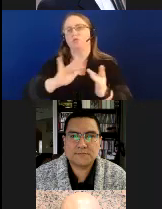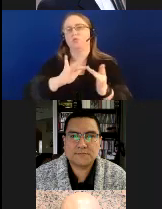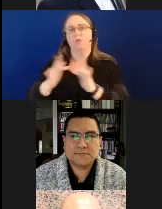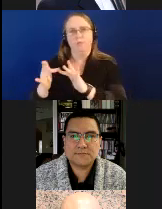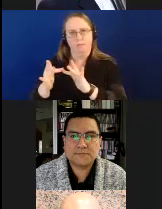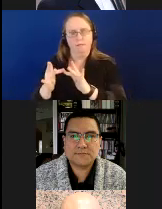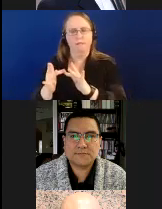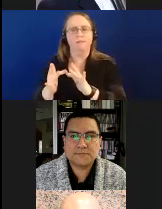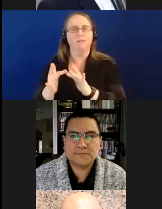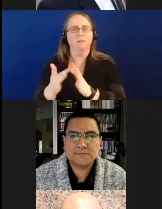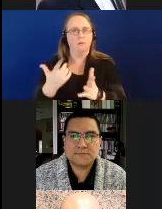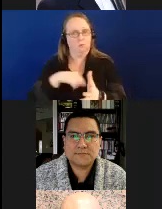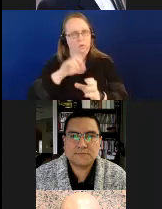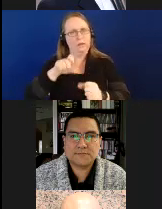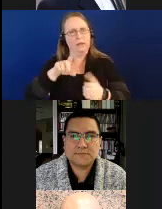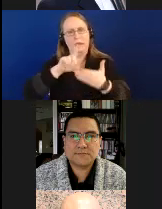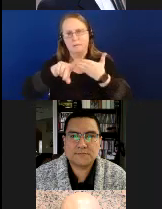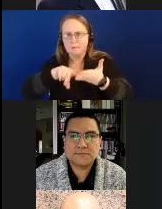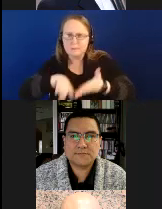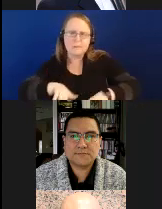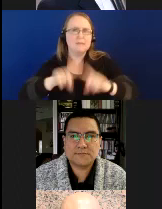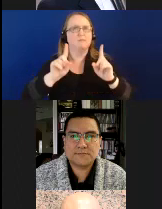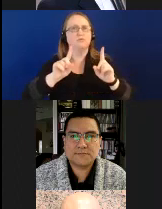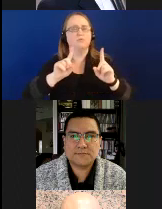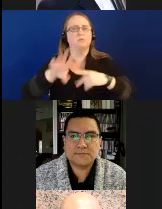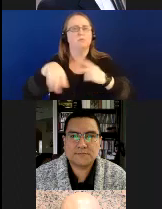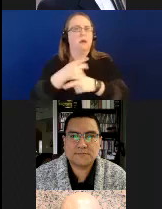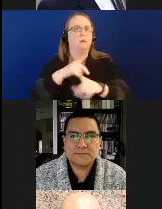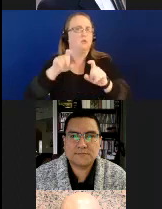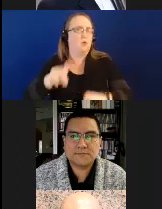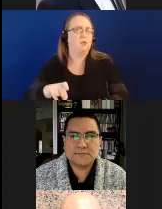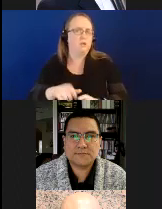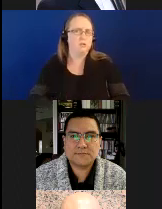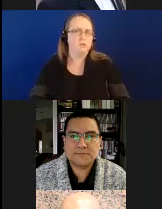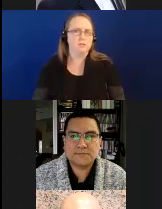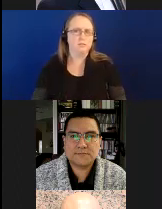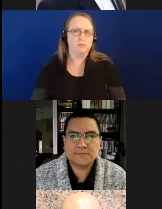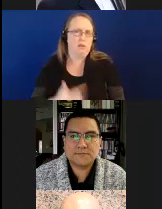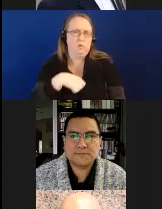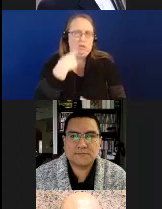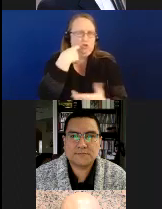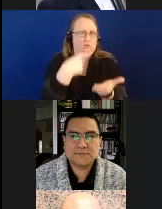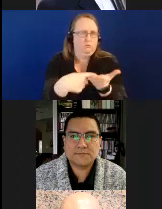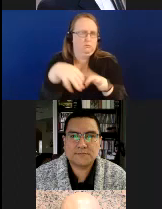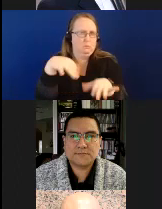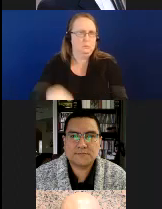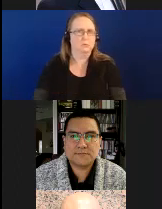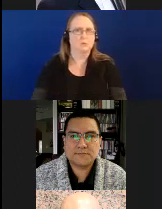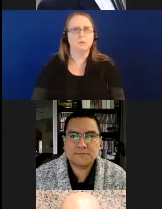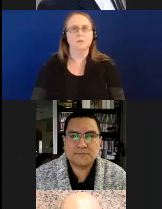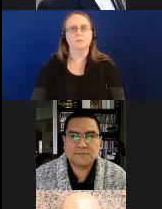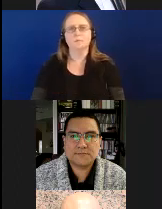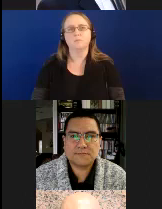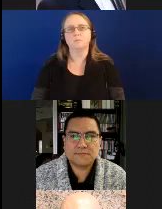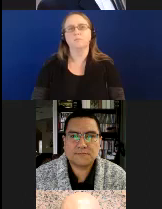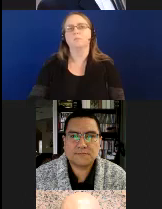able to explore all the different new question types that we just talked about with the moving away from multiple choice. We did